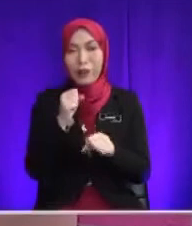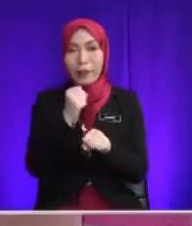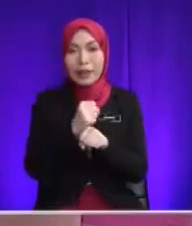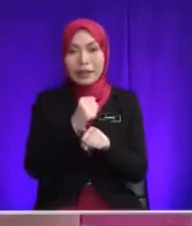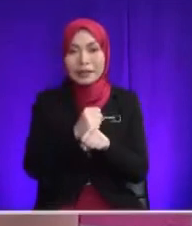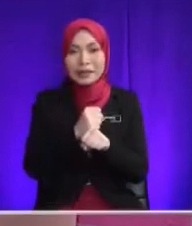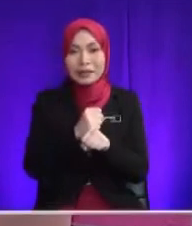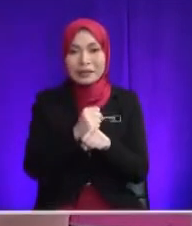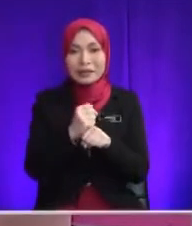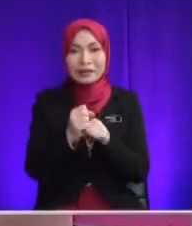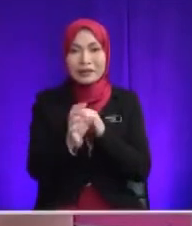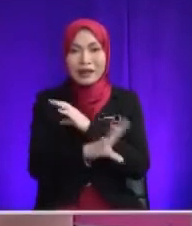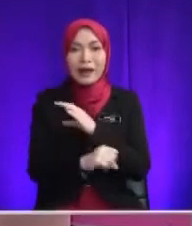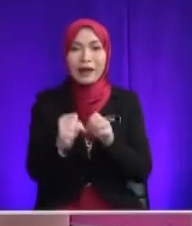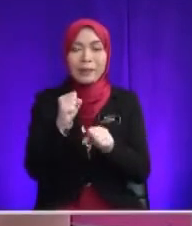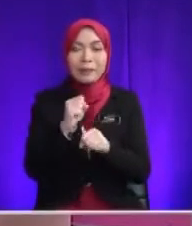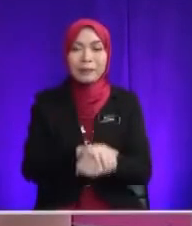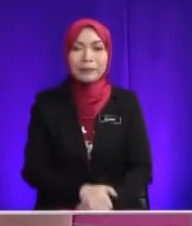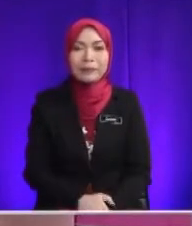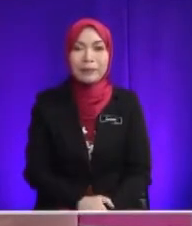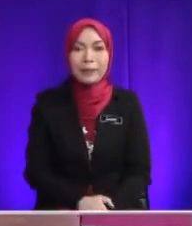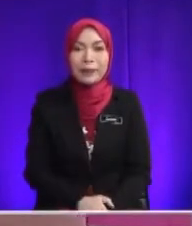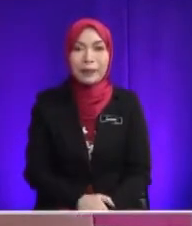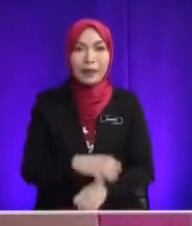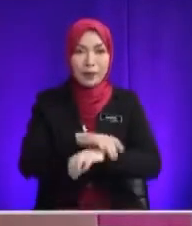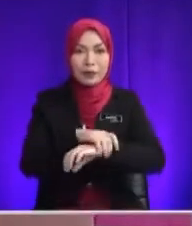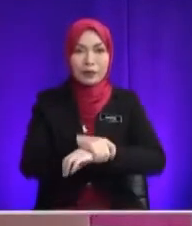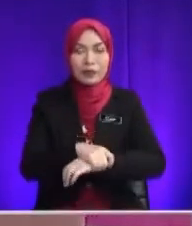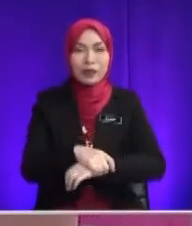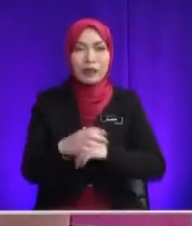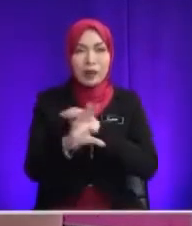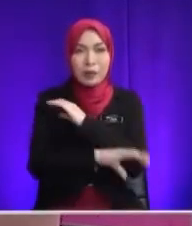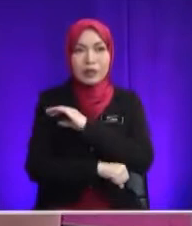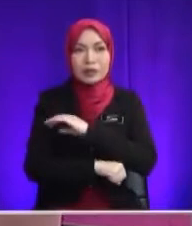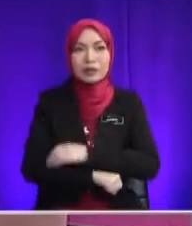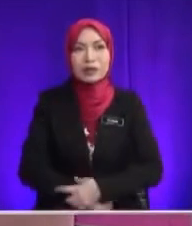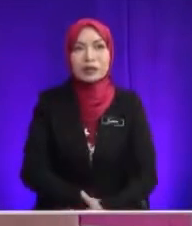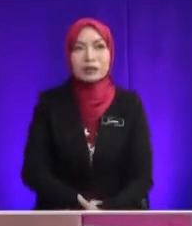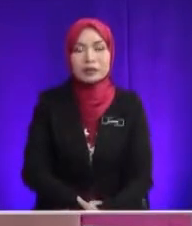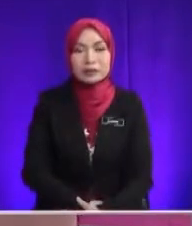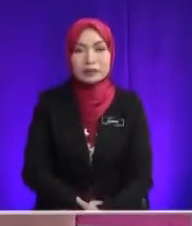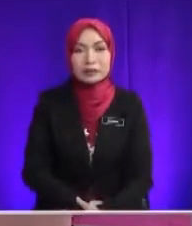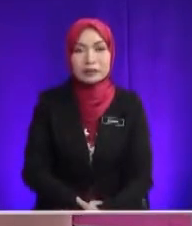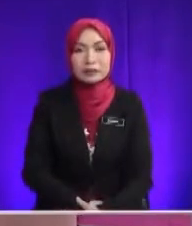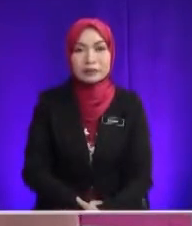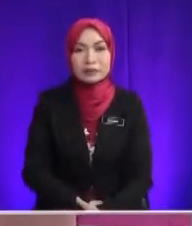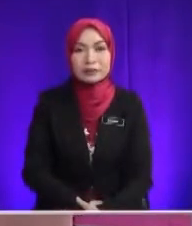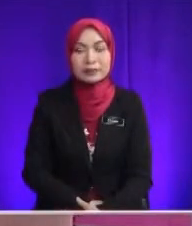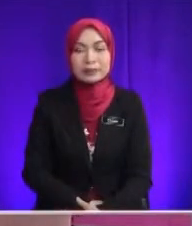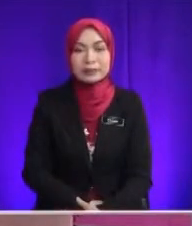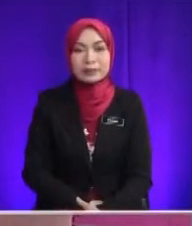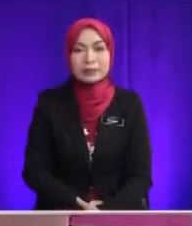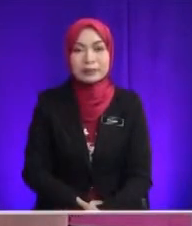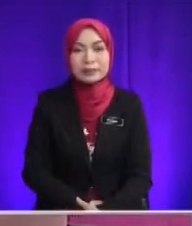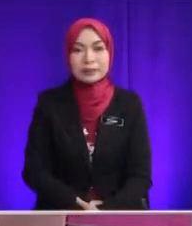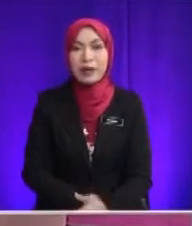can see that for answer A, we are better protected. So it's definitely dangerous nowadays,